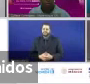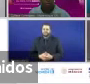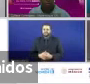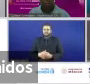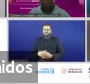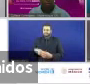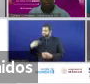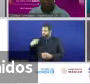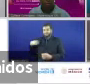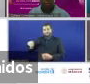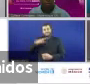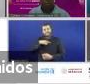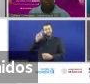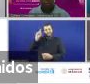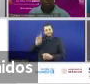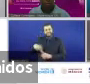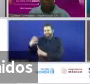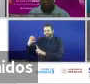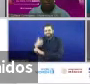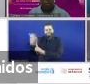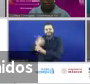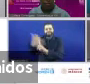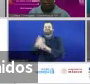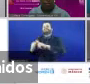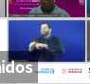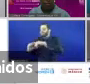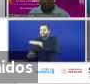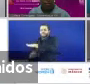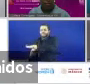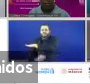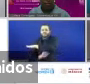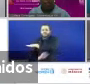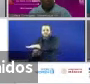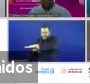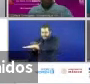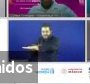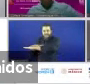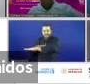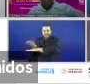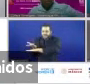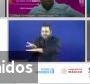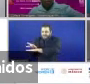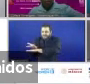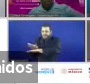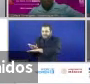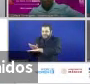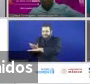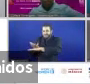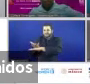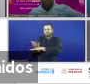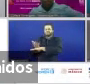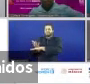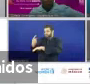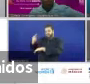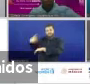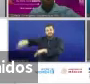feminist movements in every single country, you need to invite them to the table. You